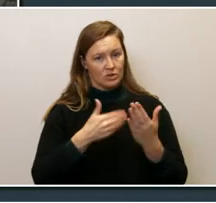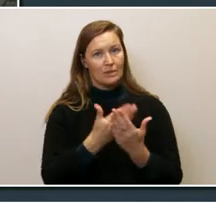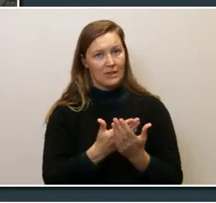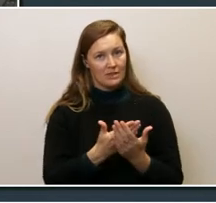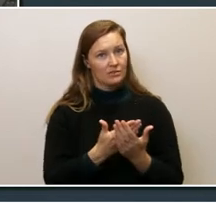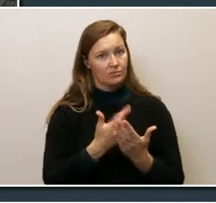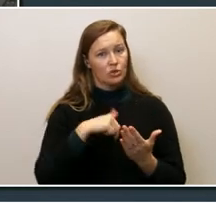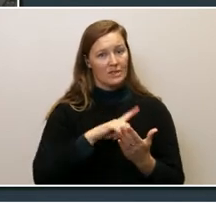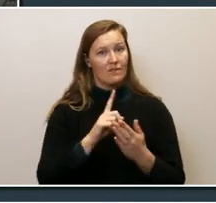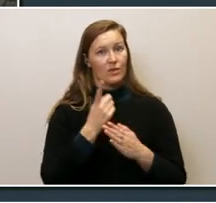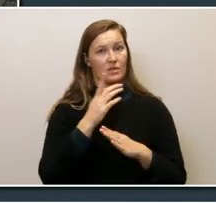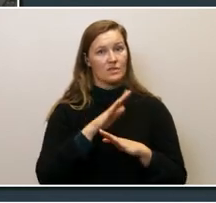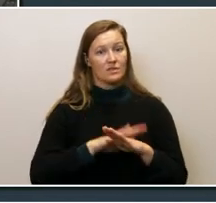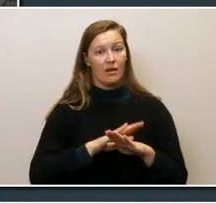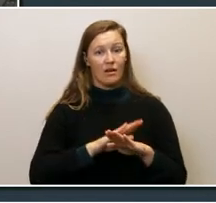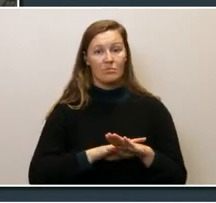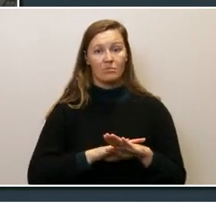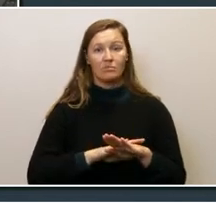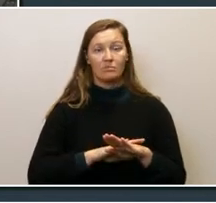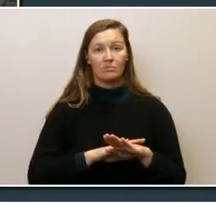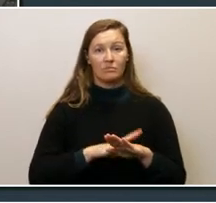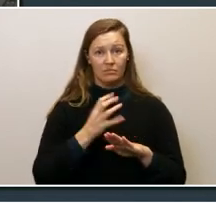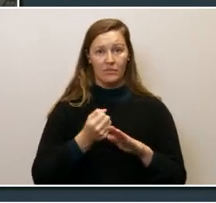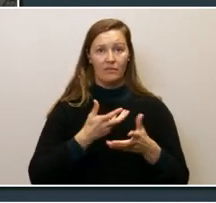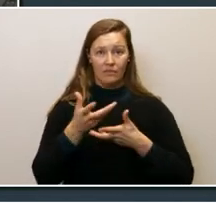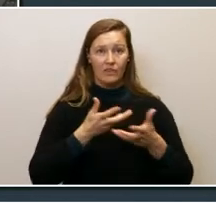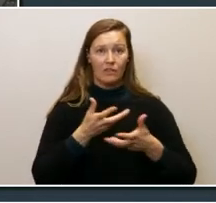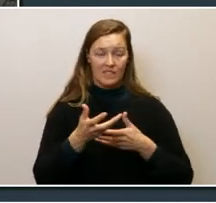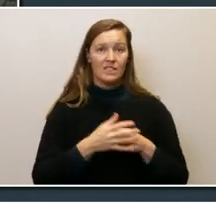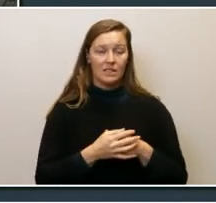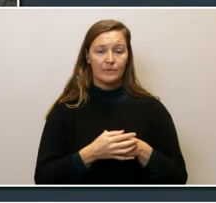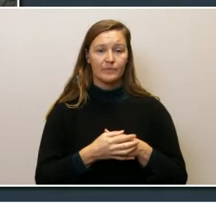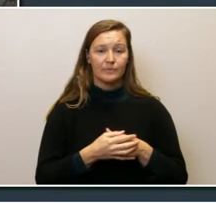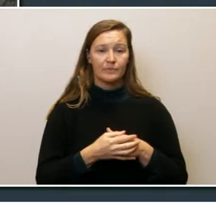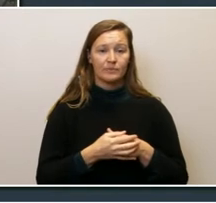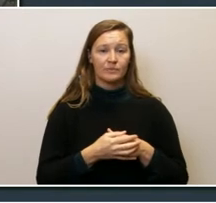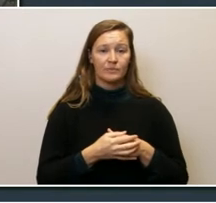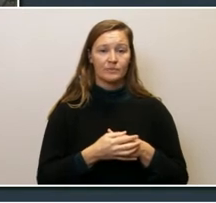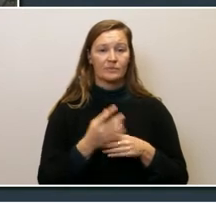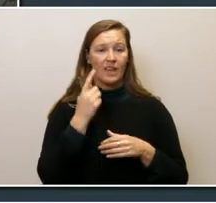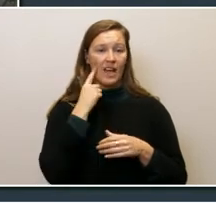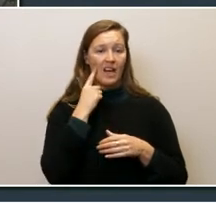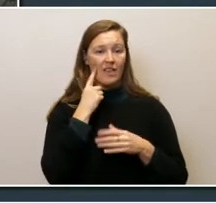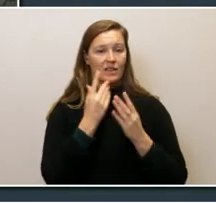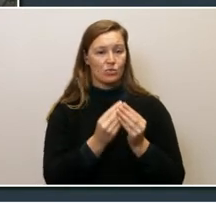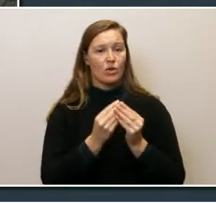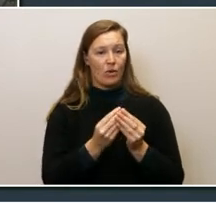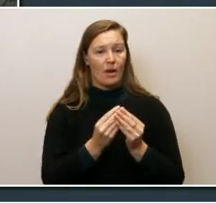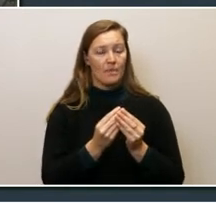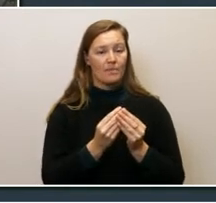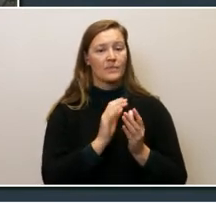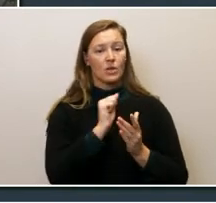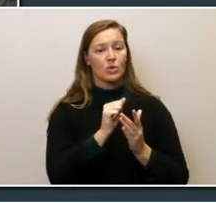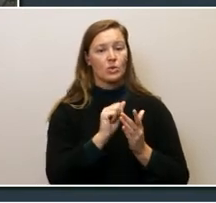submission to us. I think it's the first opportunity we've had to have this conversation, and I think it's very worthwhile.